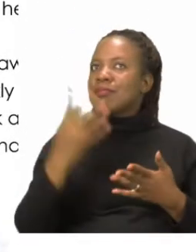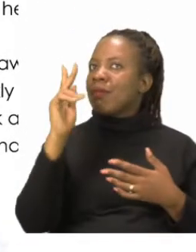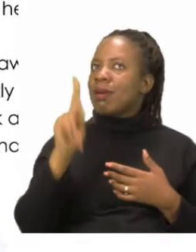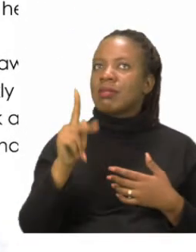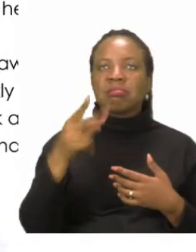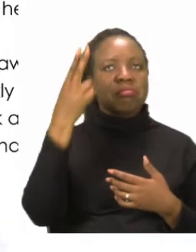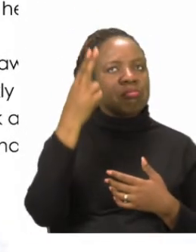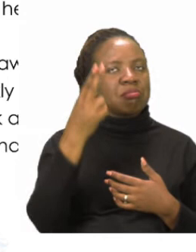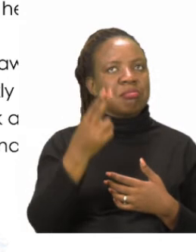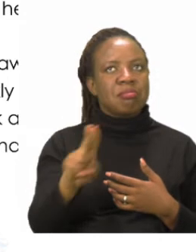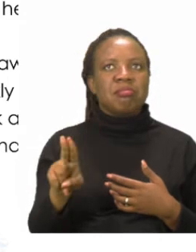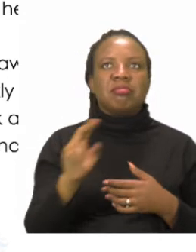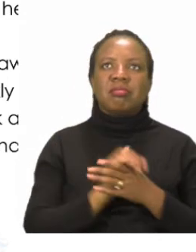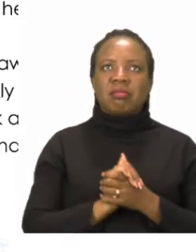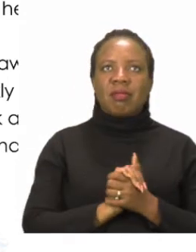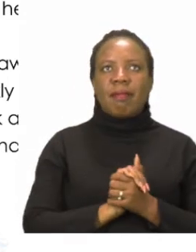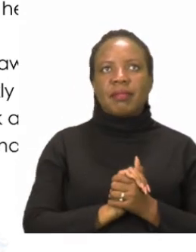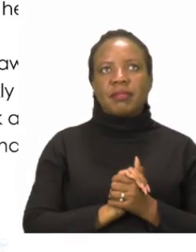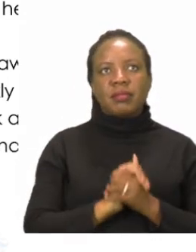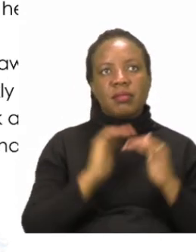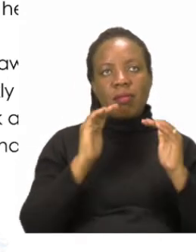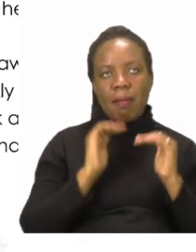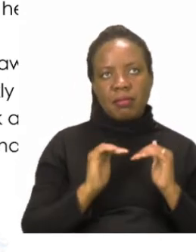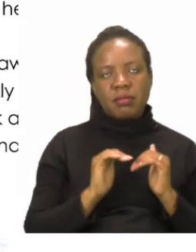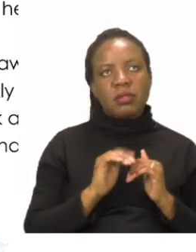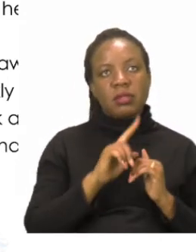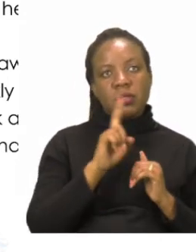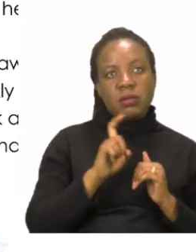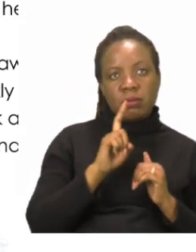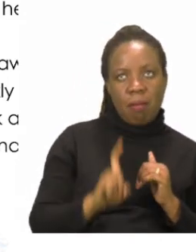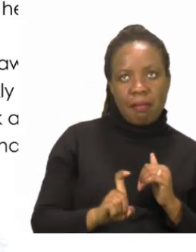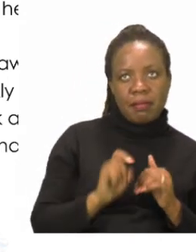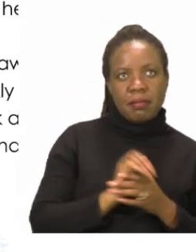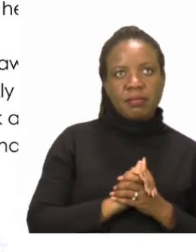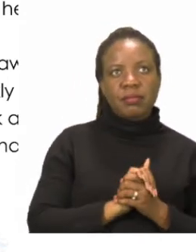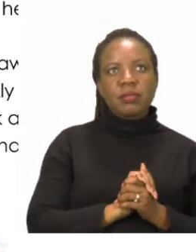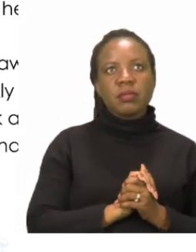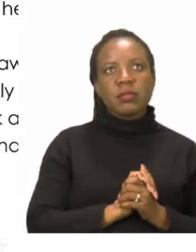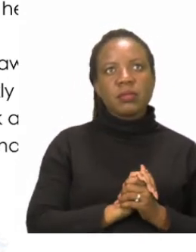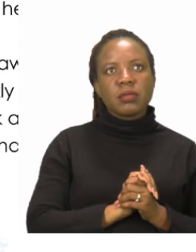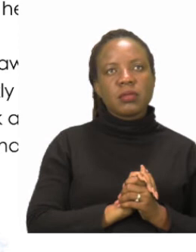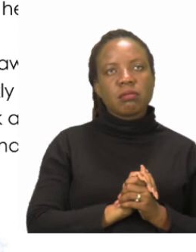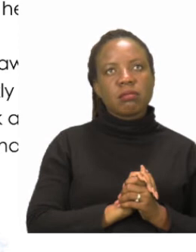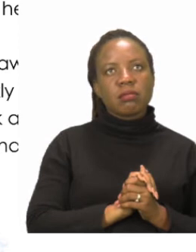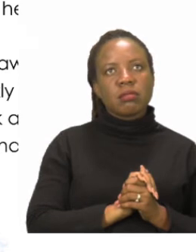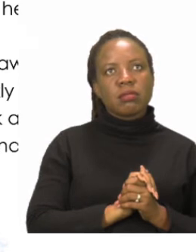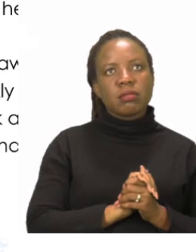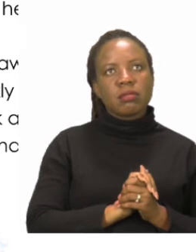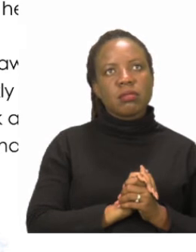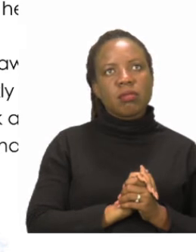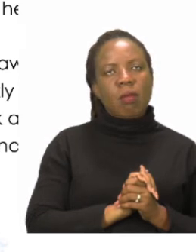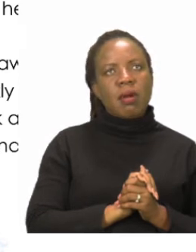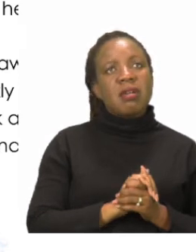let's have a look at the questions. Question 1 says, write 5